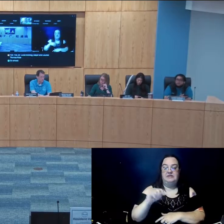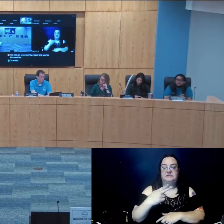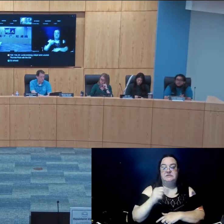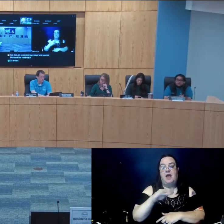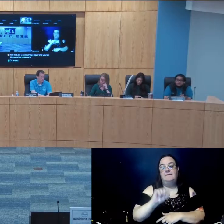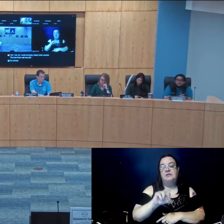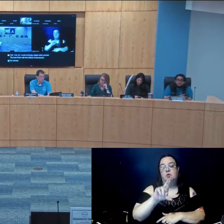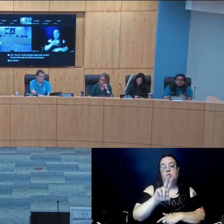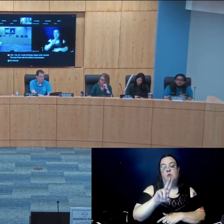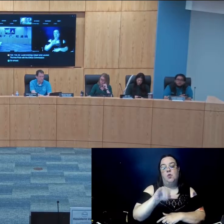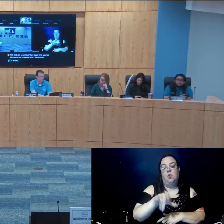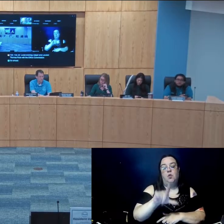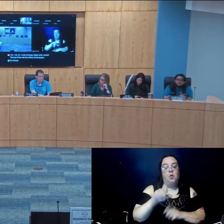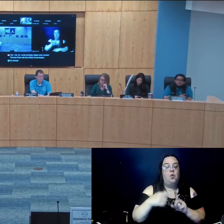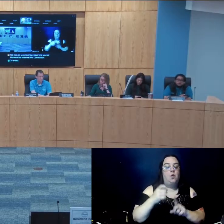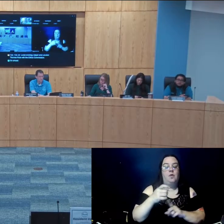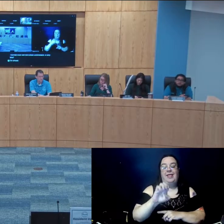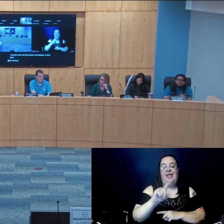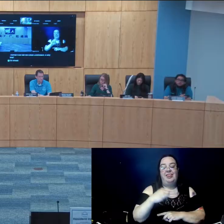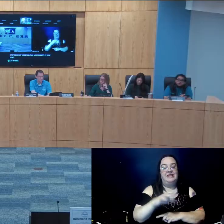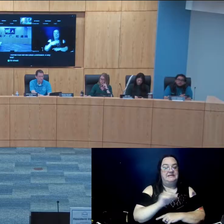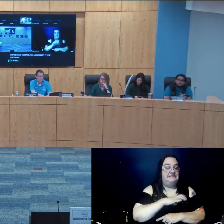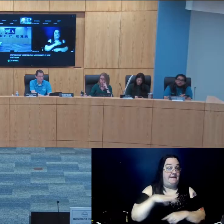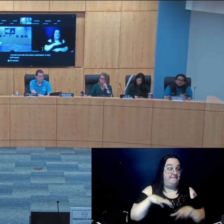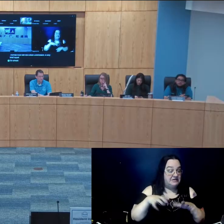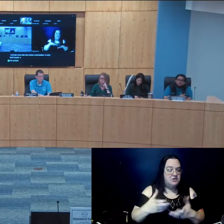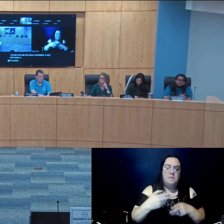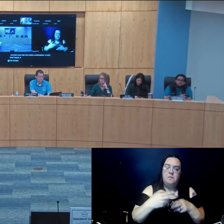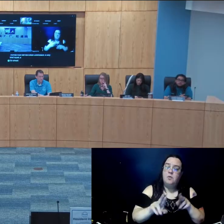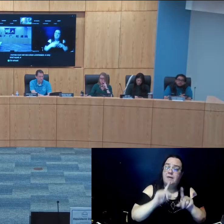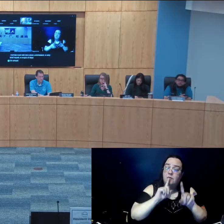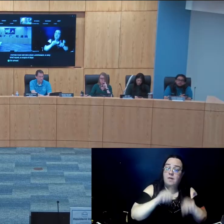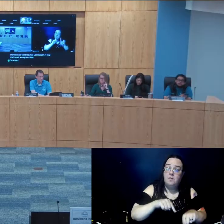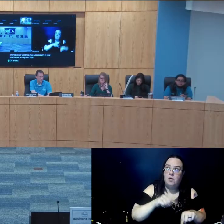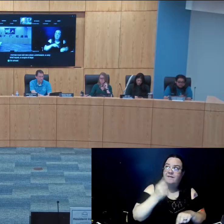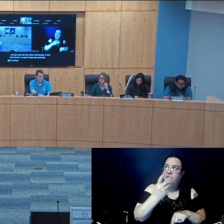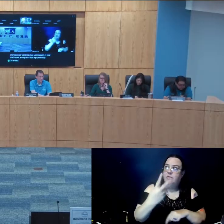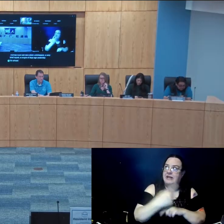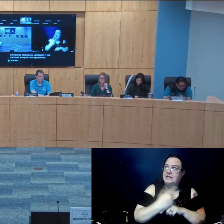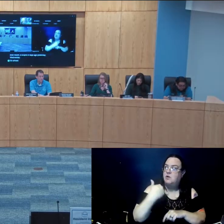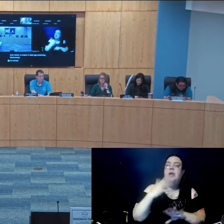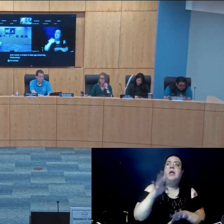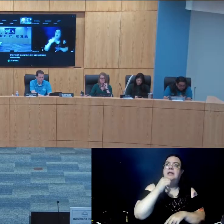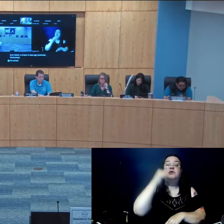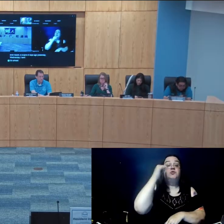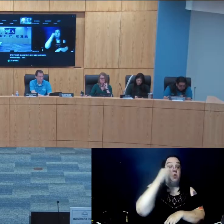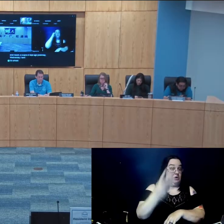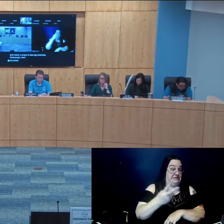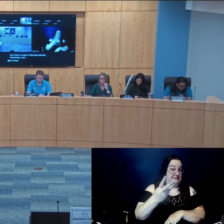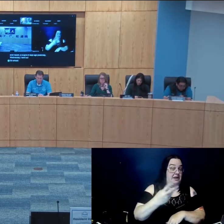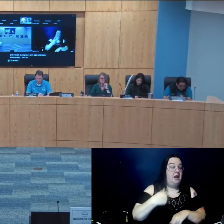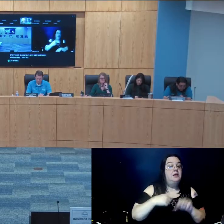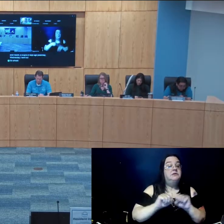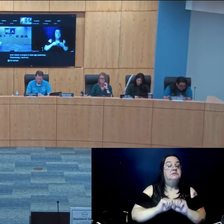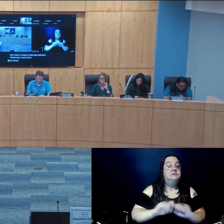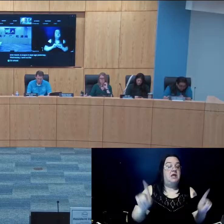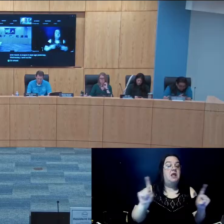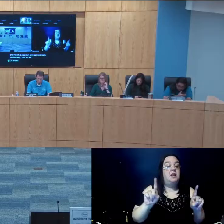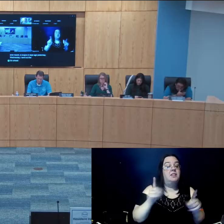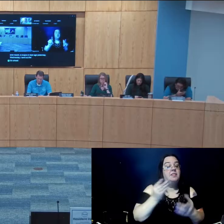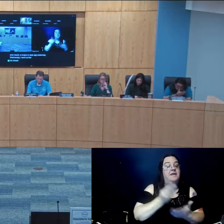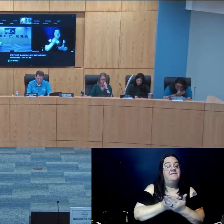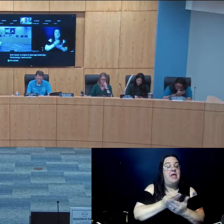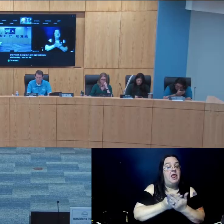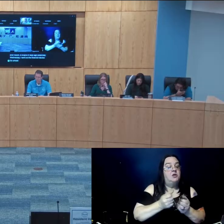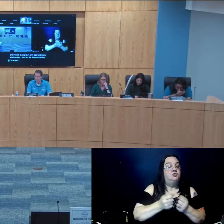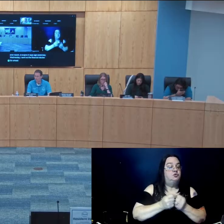Commission. Very brief report. A couple of days ago, yesterday, Wednesday, I sent out the financial